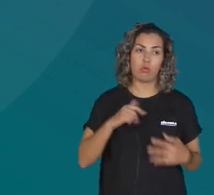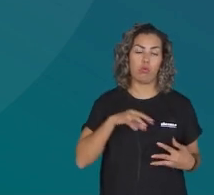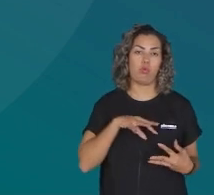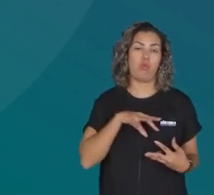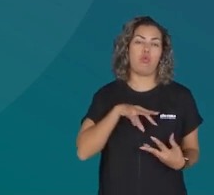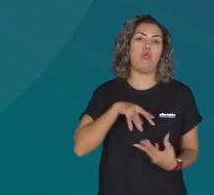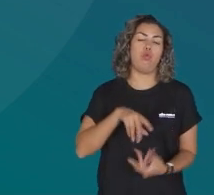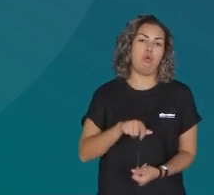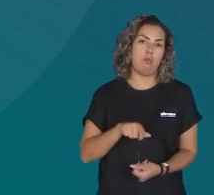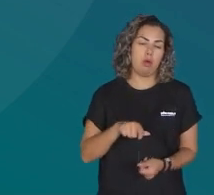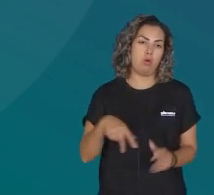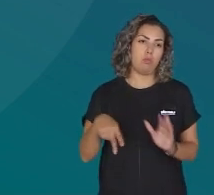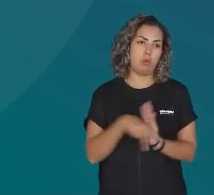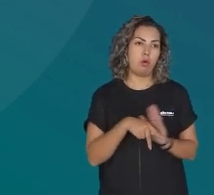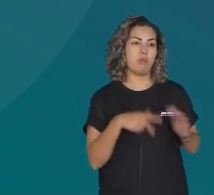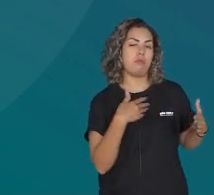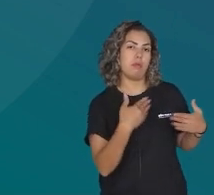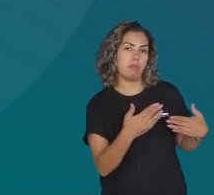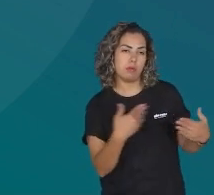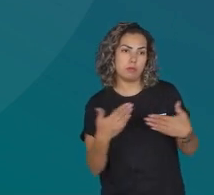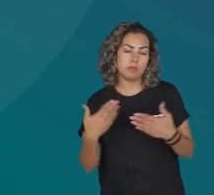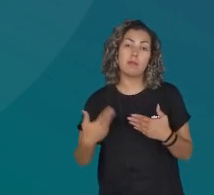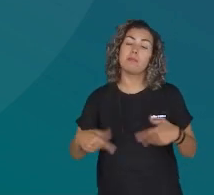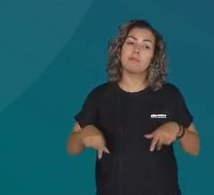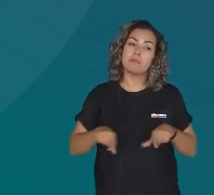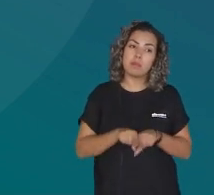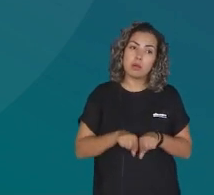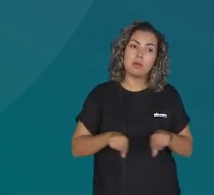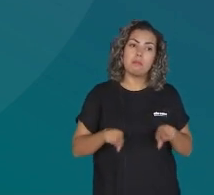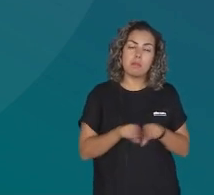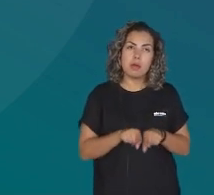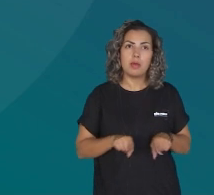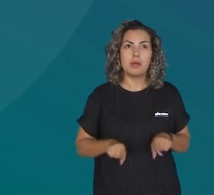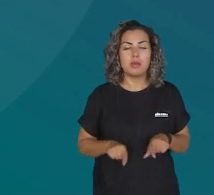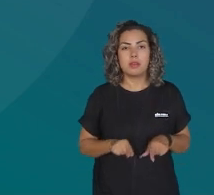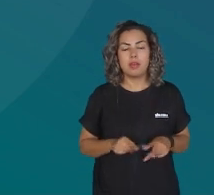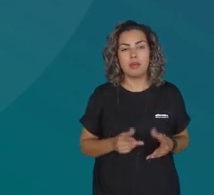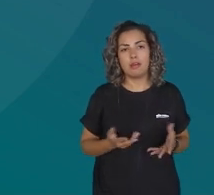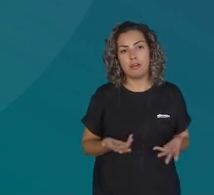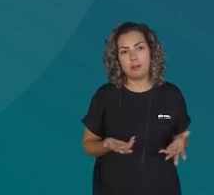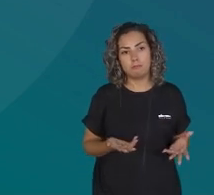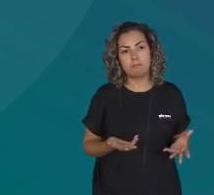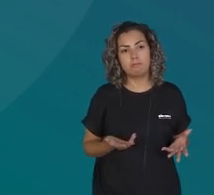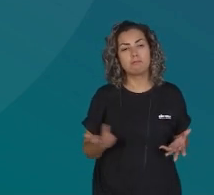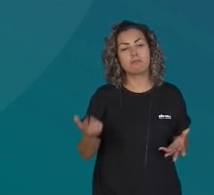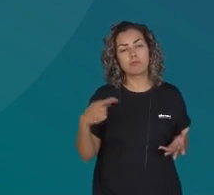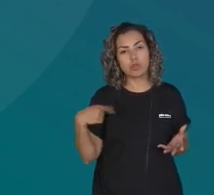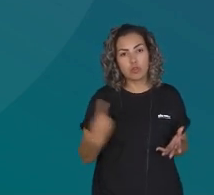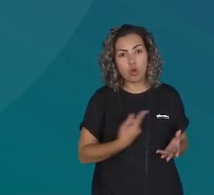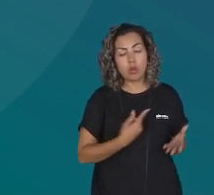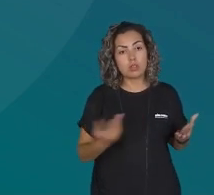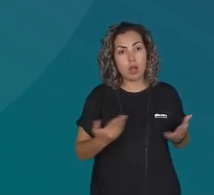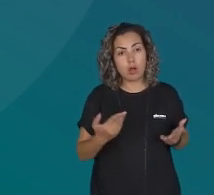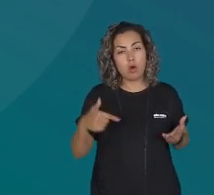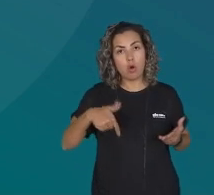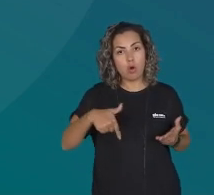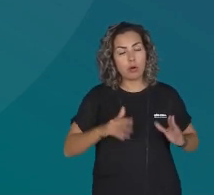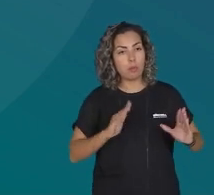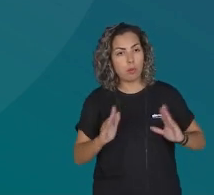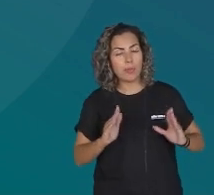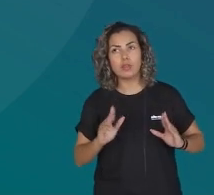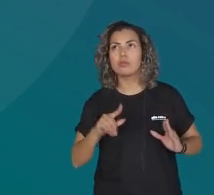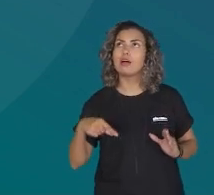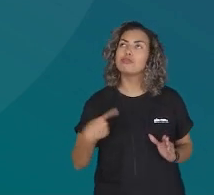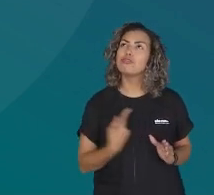decade on ecosystem restoration, which we are in right now. We are honored to have Ms. Gulnara